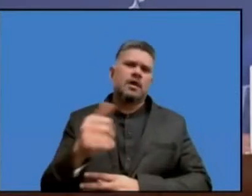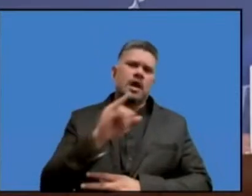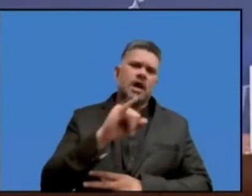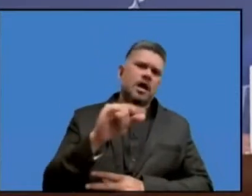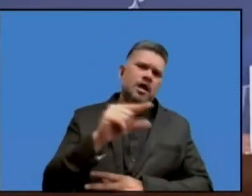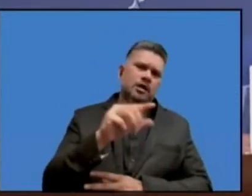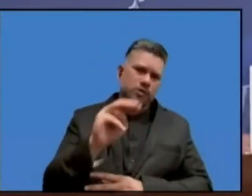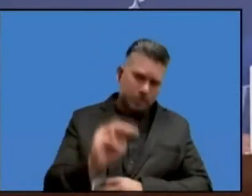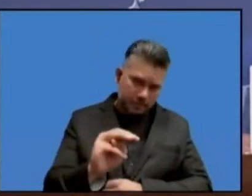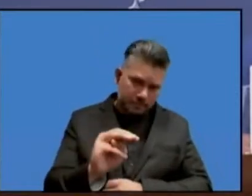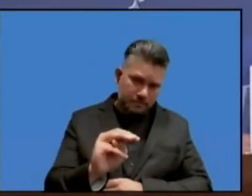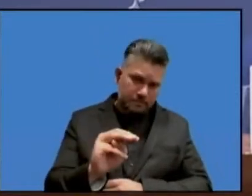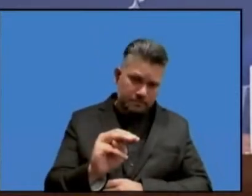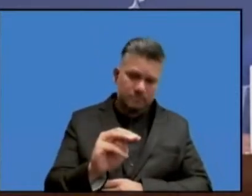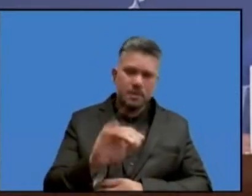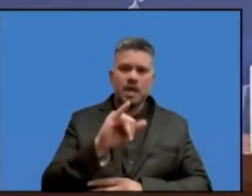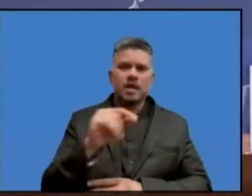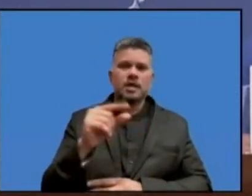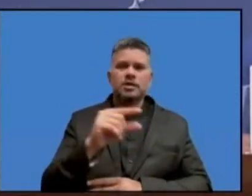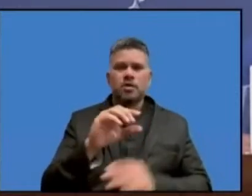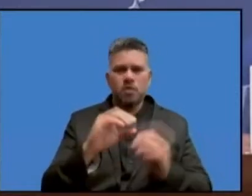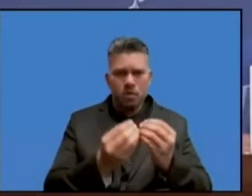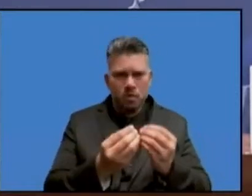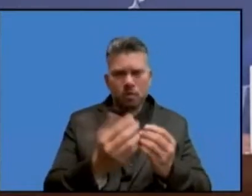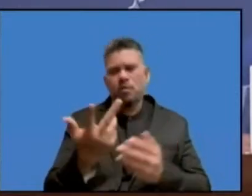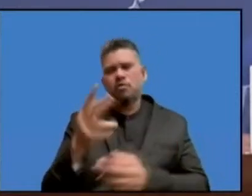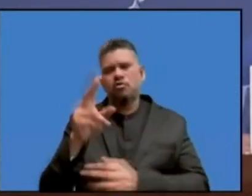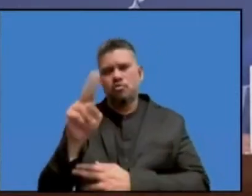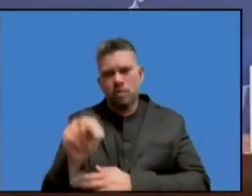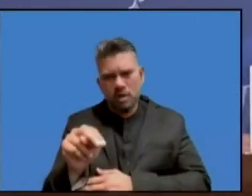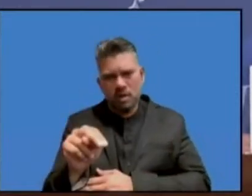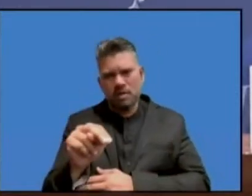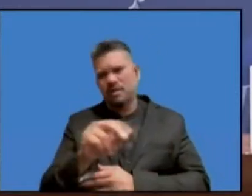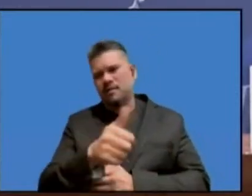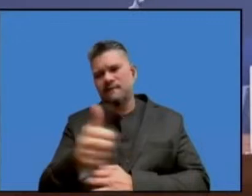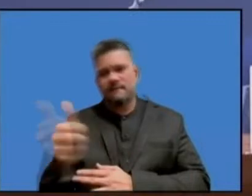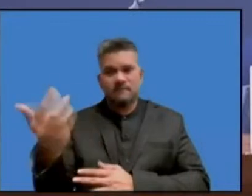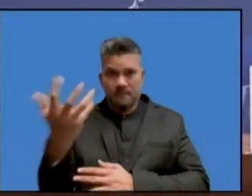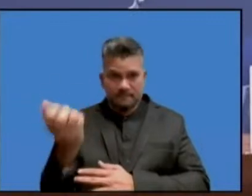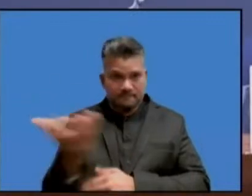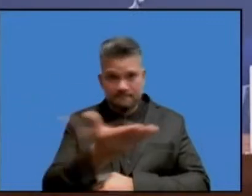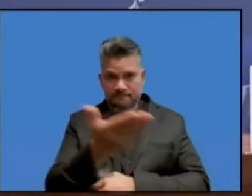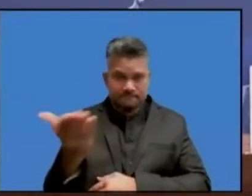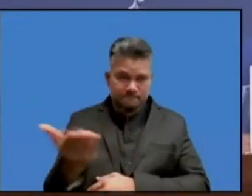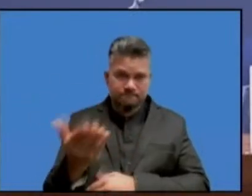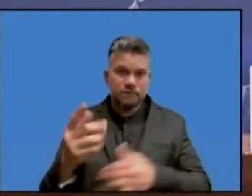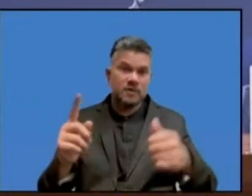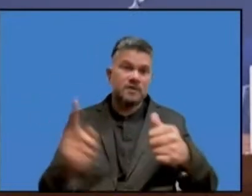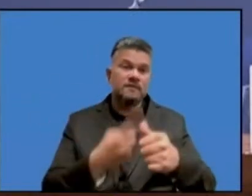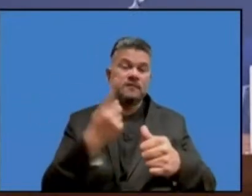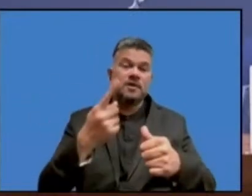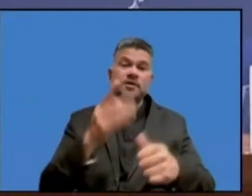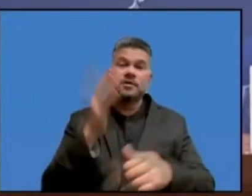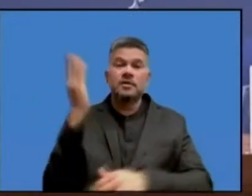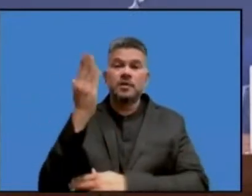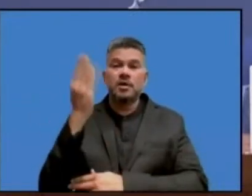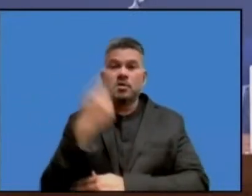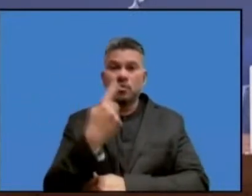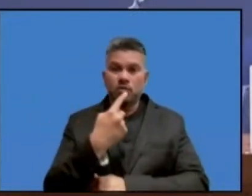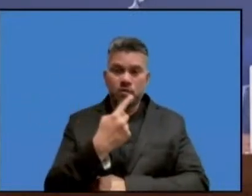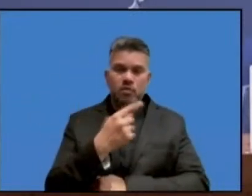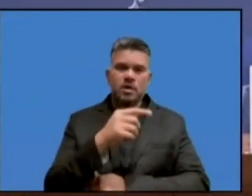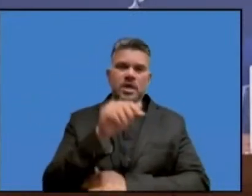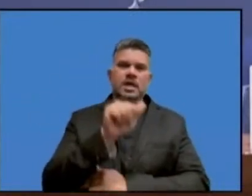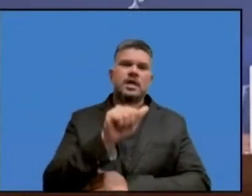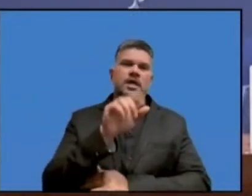intergovernmental organization and United Nations entity. The first speakers on my list is ADB and